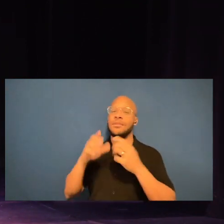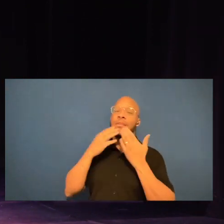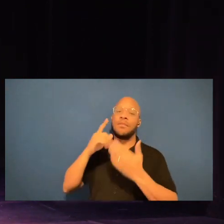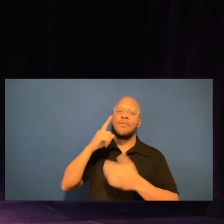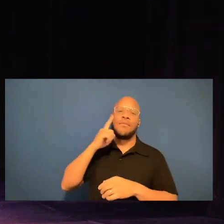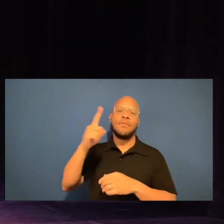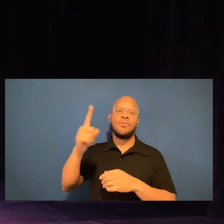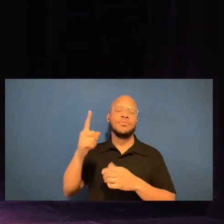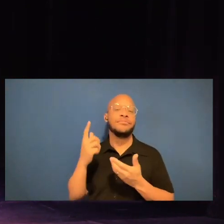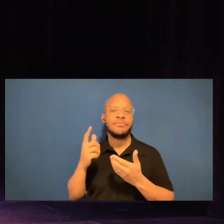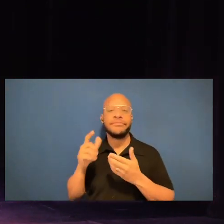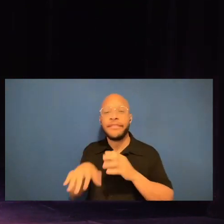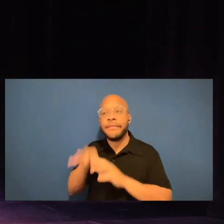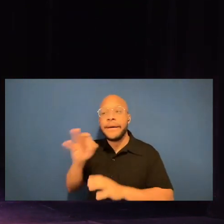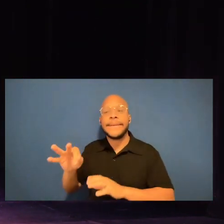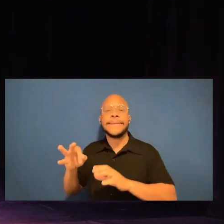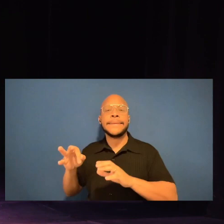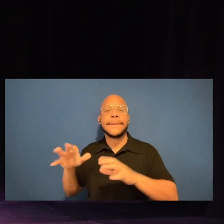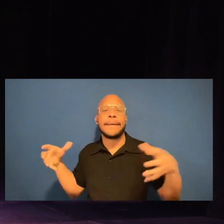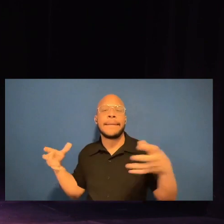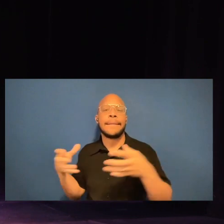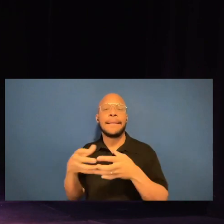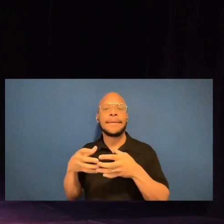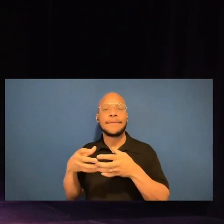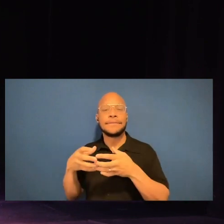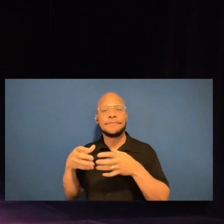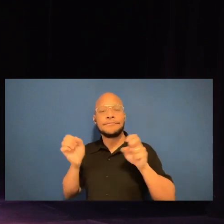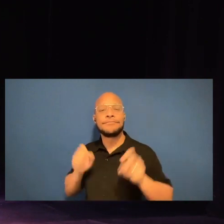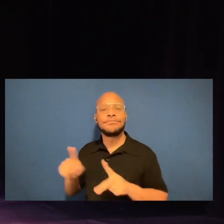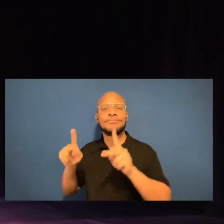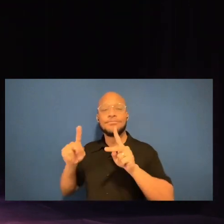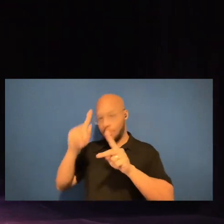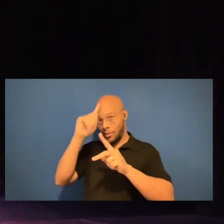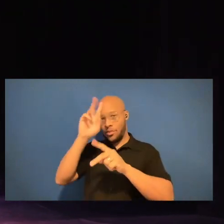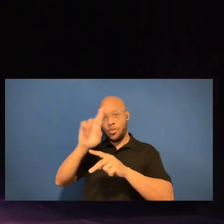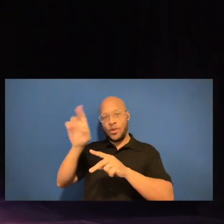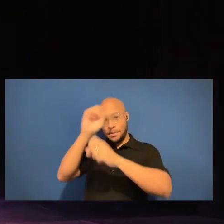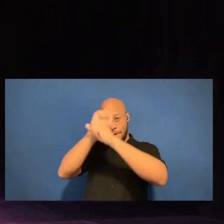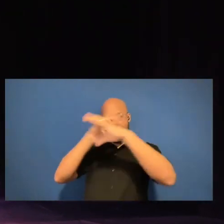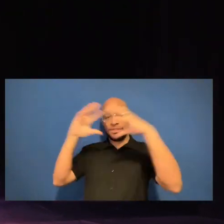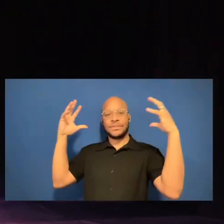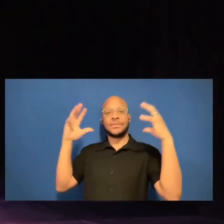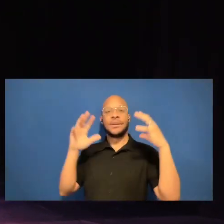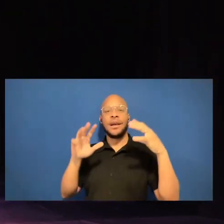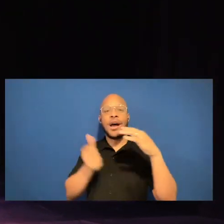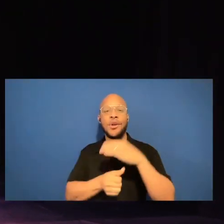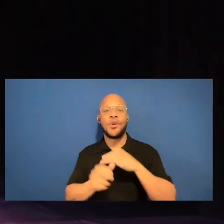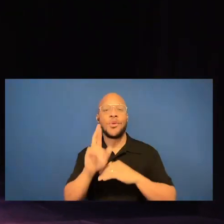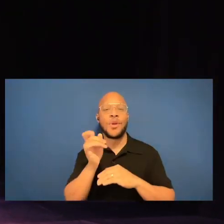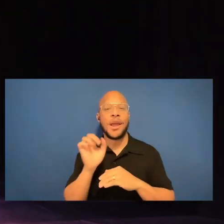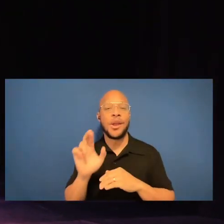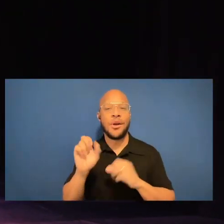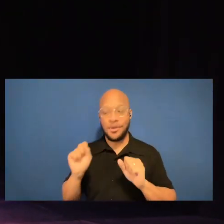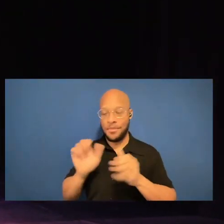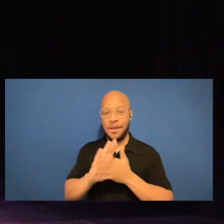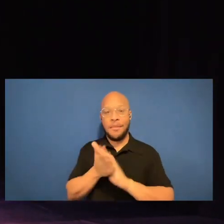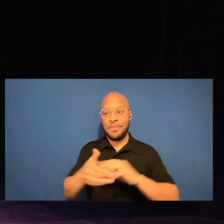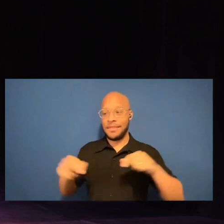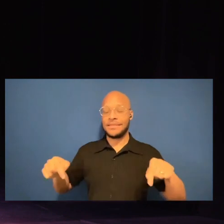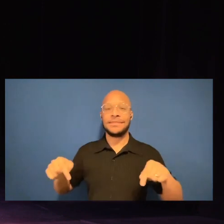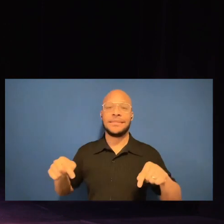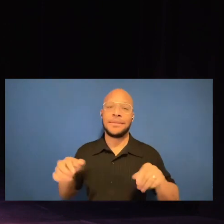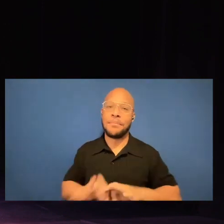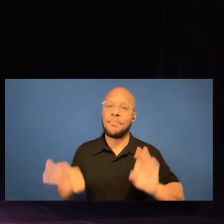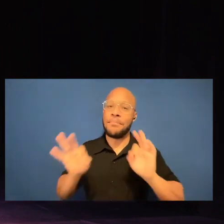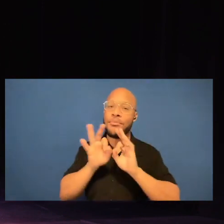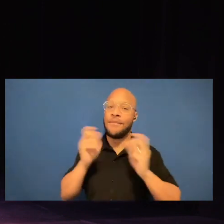Radar can become and have this important festival and symposium continue. You're gonna be thanked so much, but let's give them another round of applause, please.